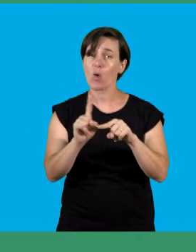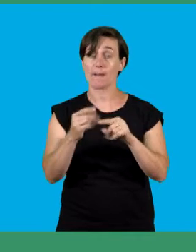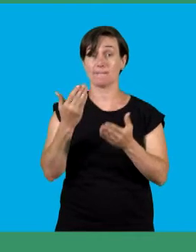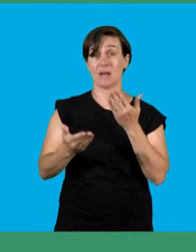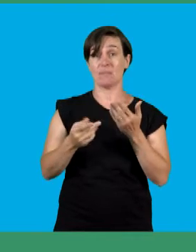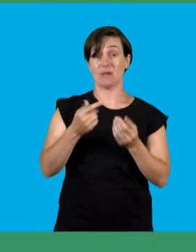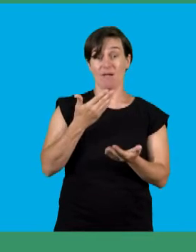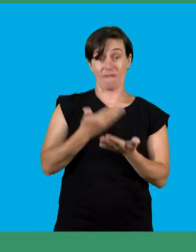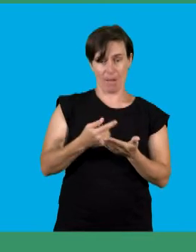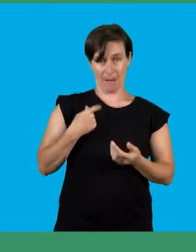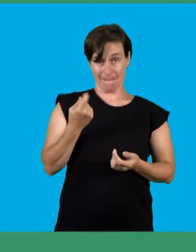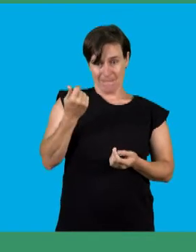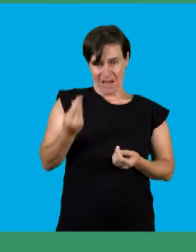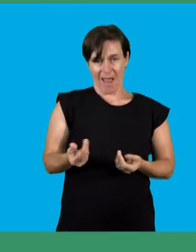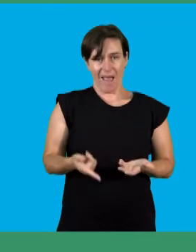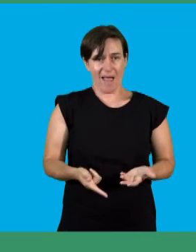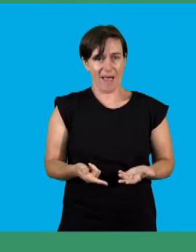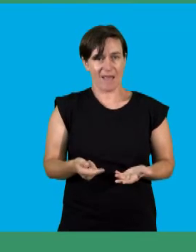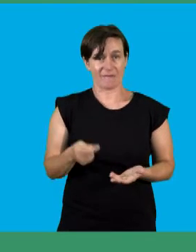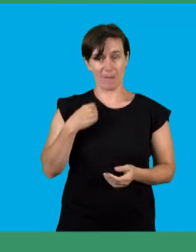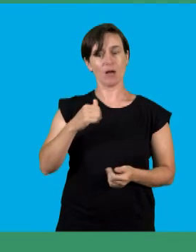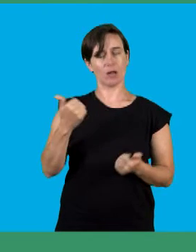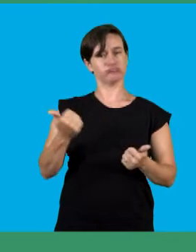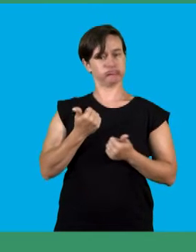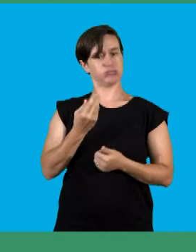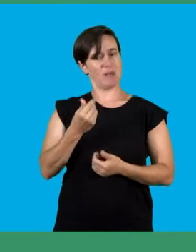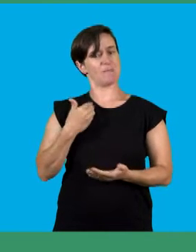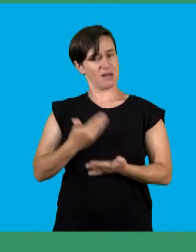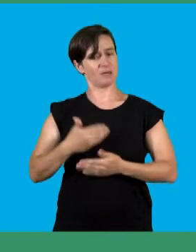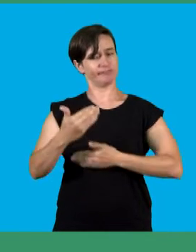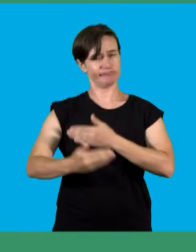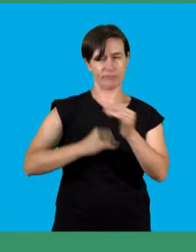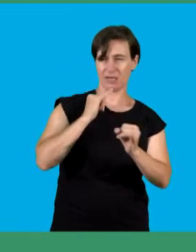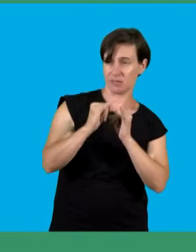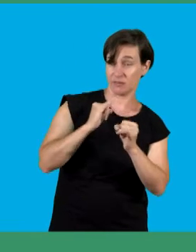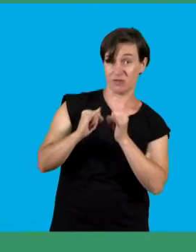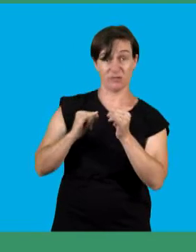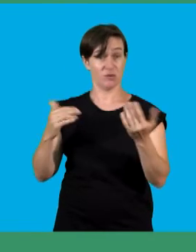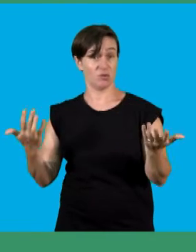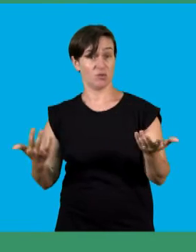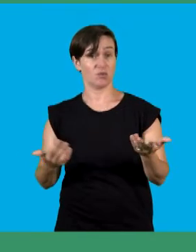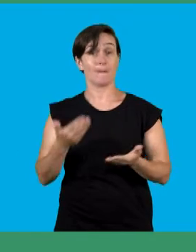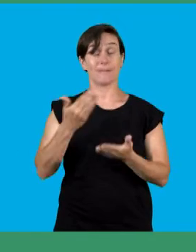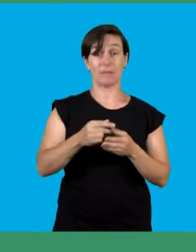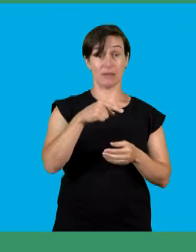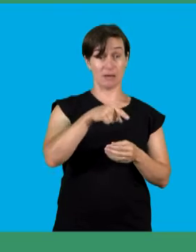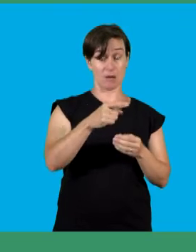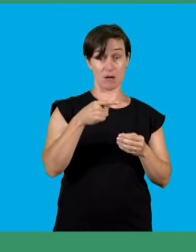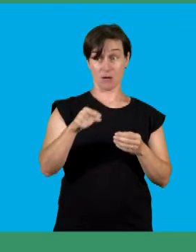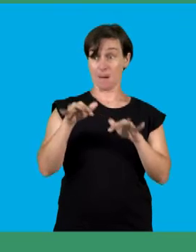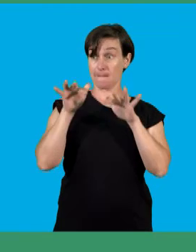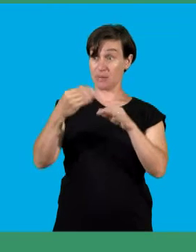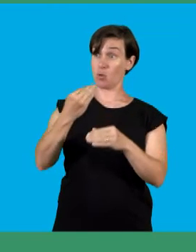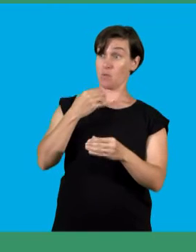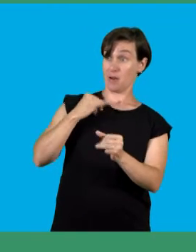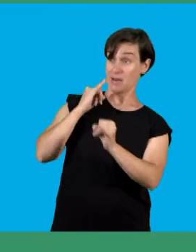such as the availability of the budget, how much money do we have to continue with this interview, the literacy